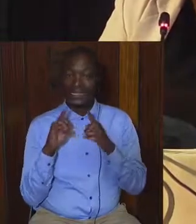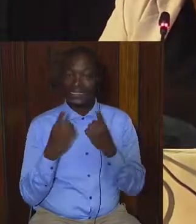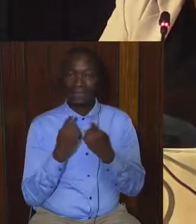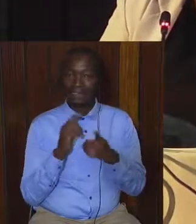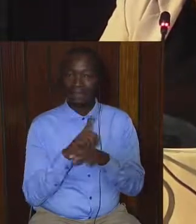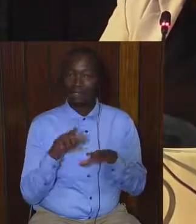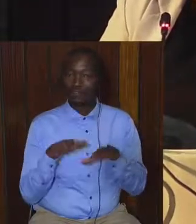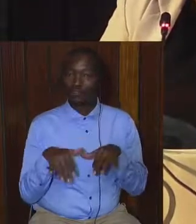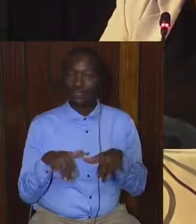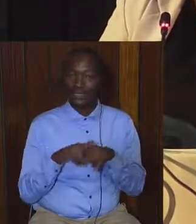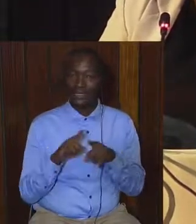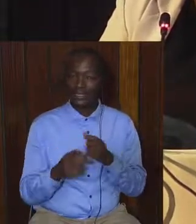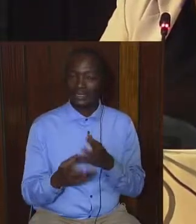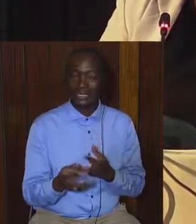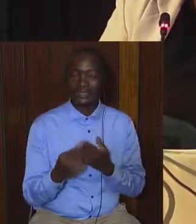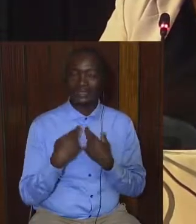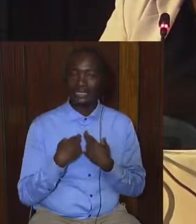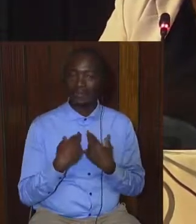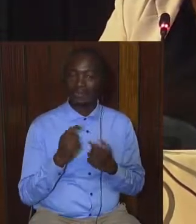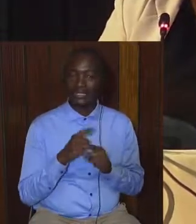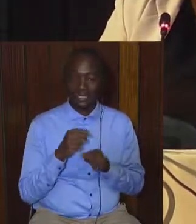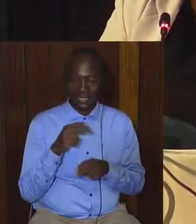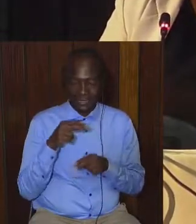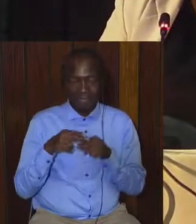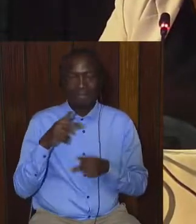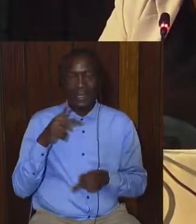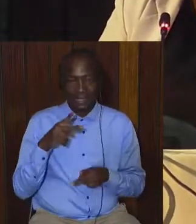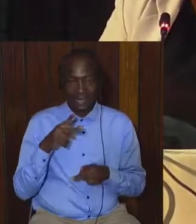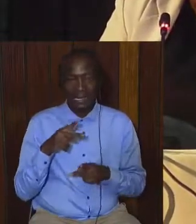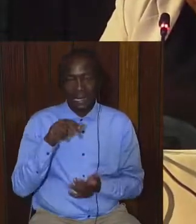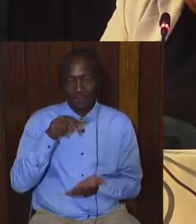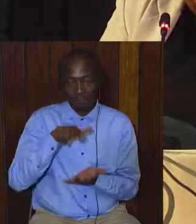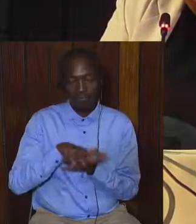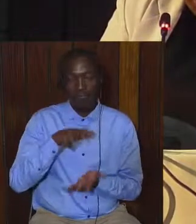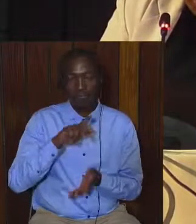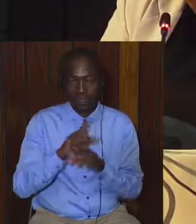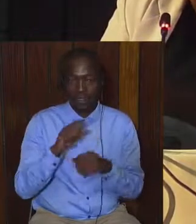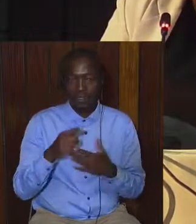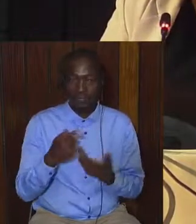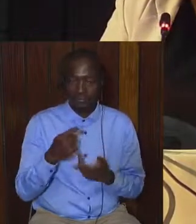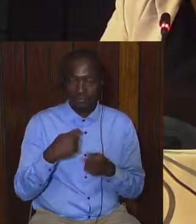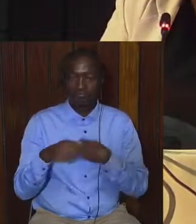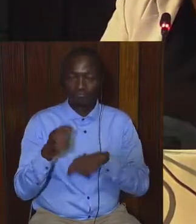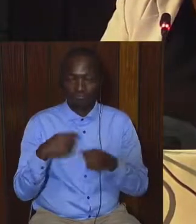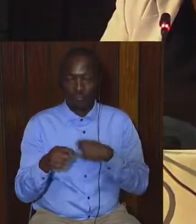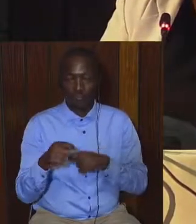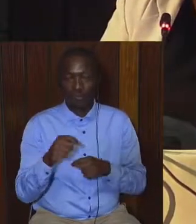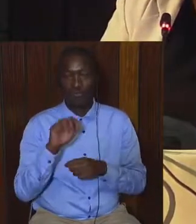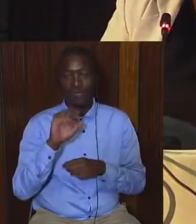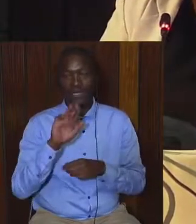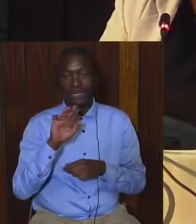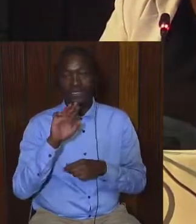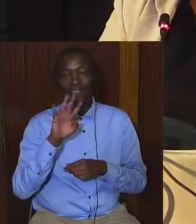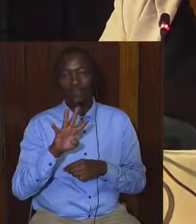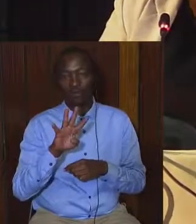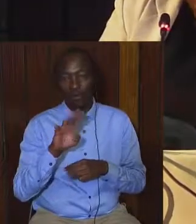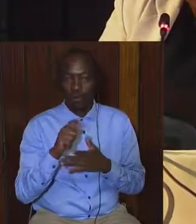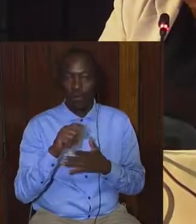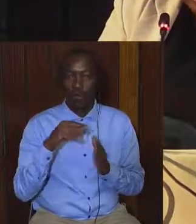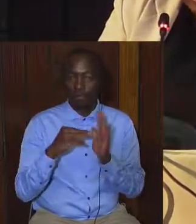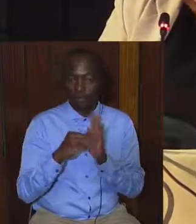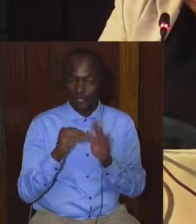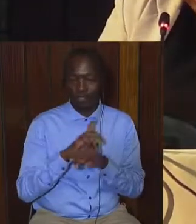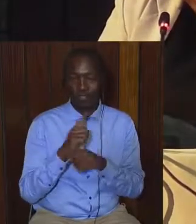yet received the final approval for the rollover of 94 million. It was only